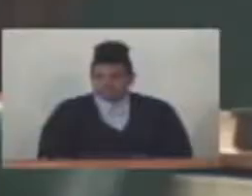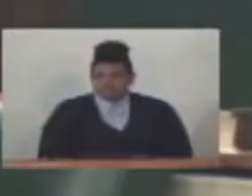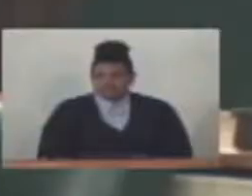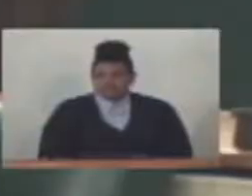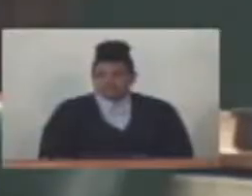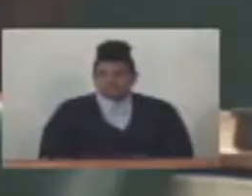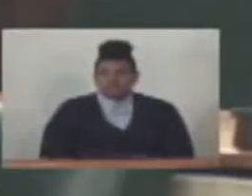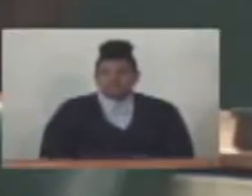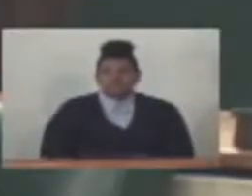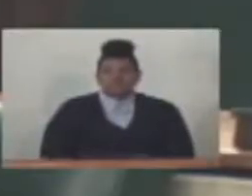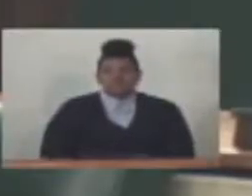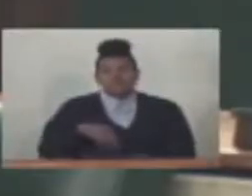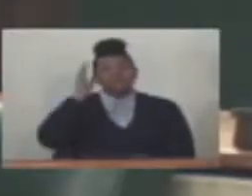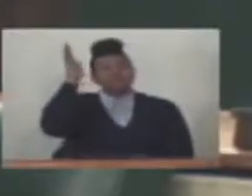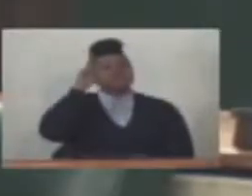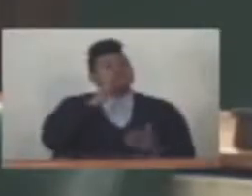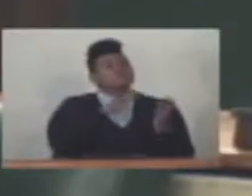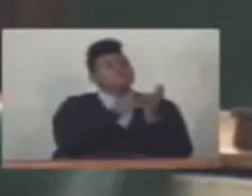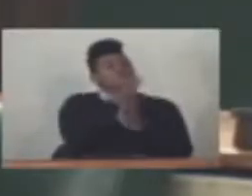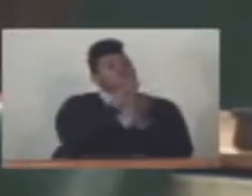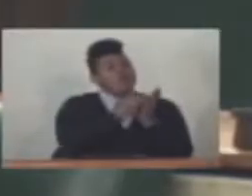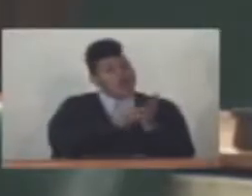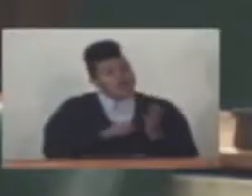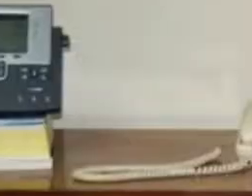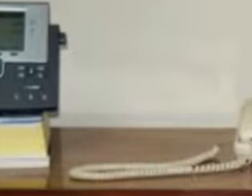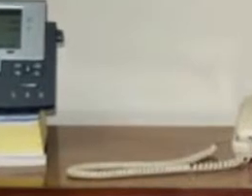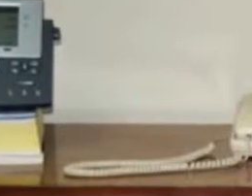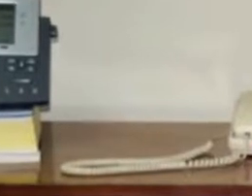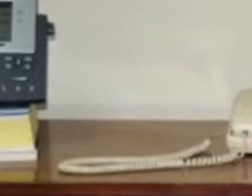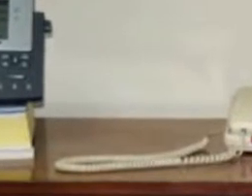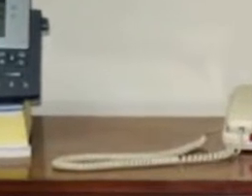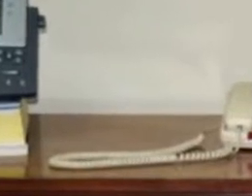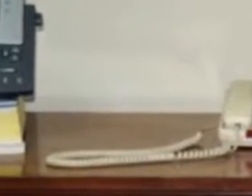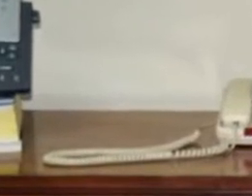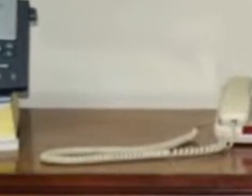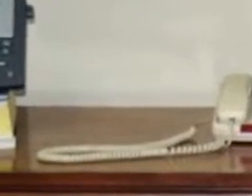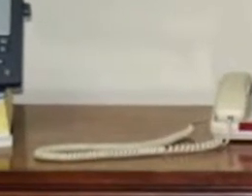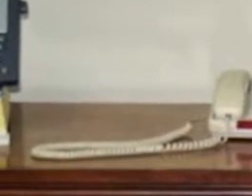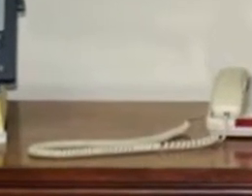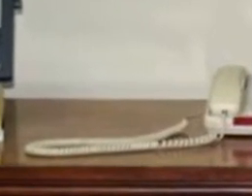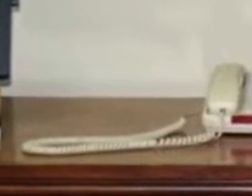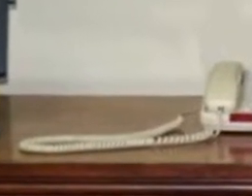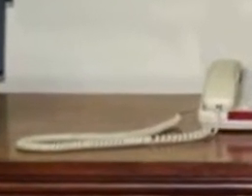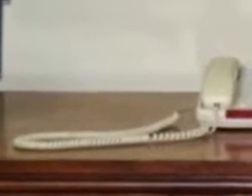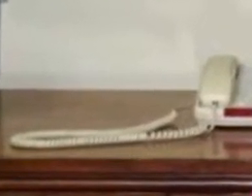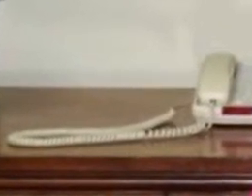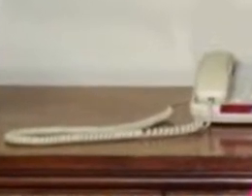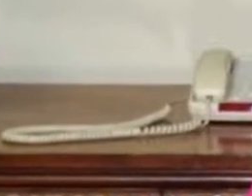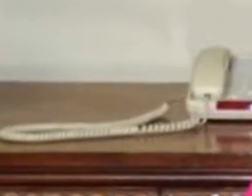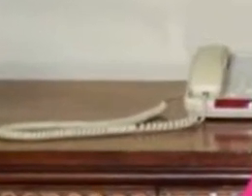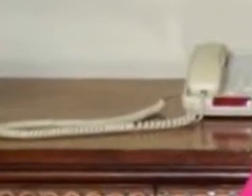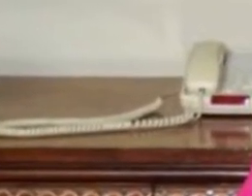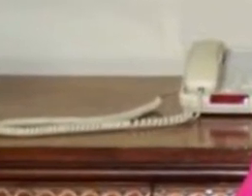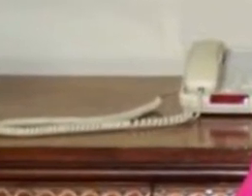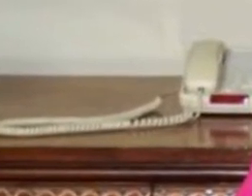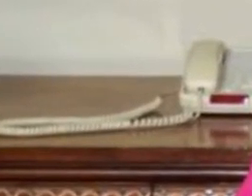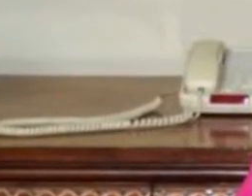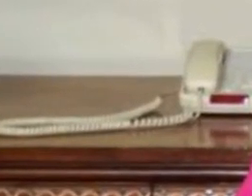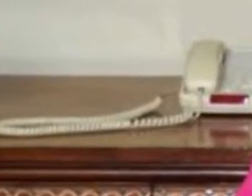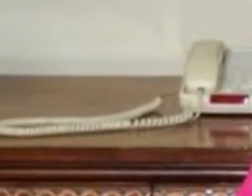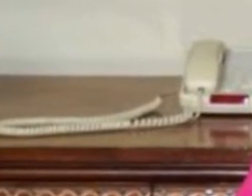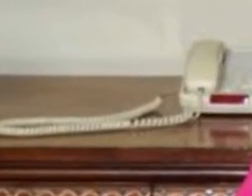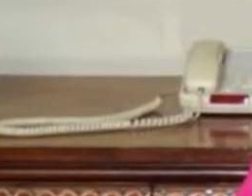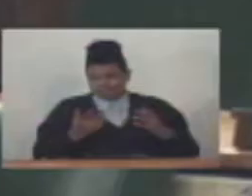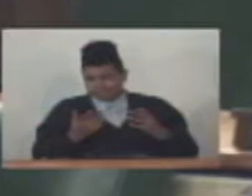The draft of the revised National Culture Policy is now ready. The culture policy ensures an increase in the number of